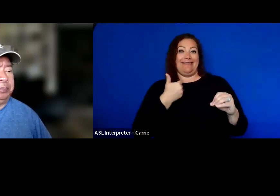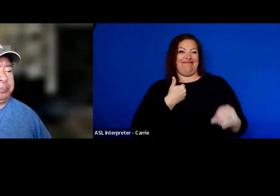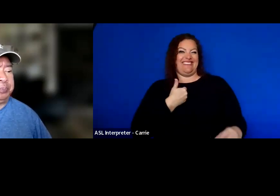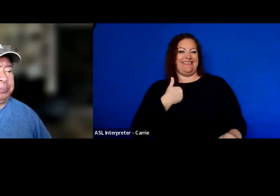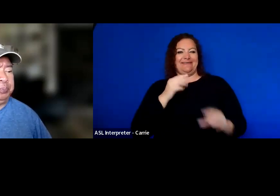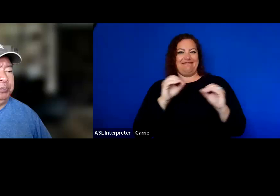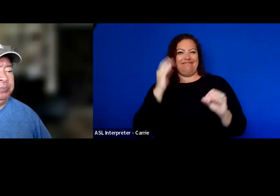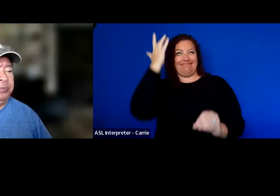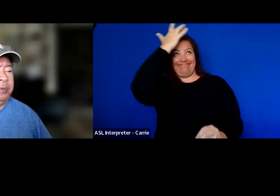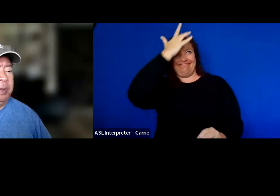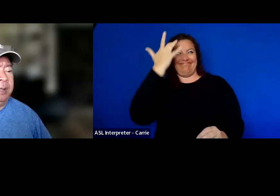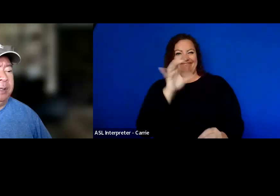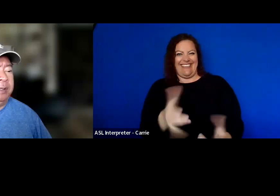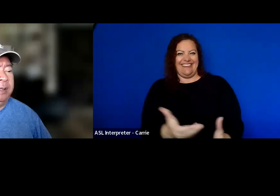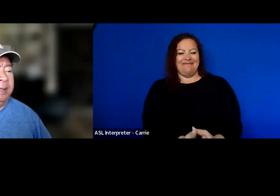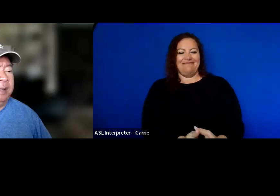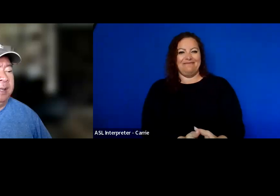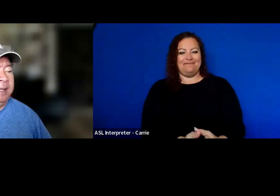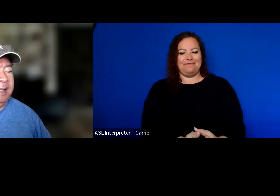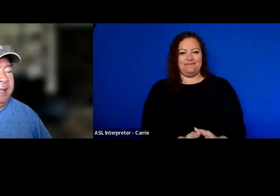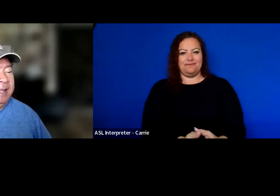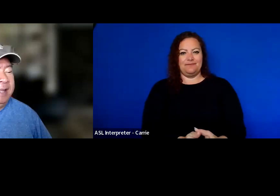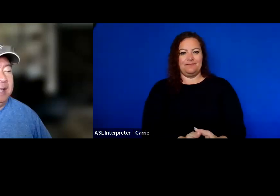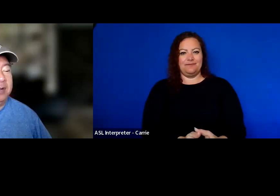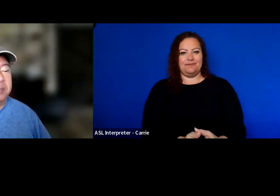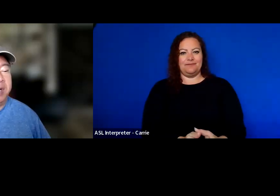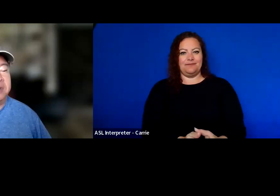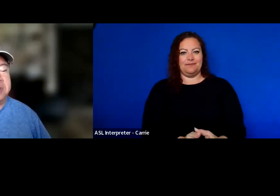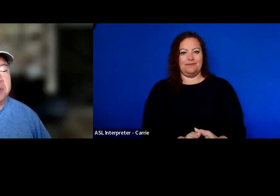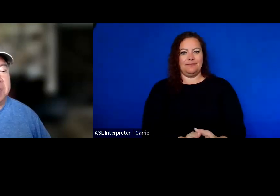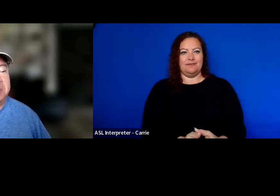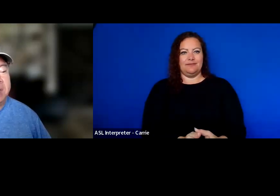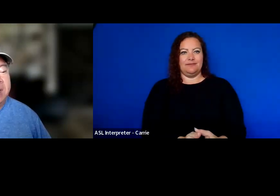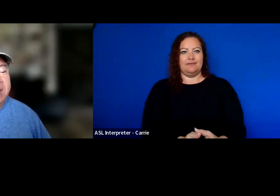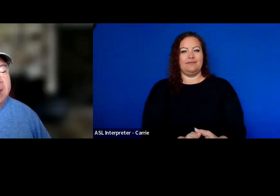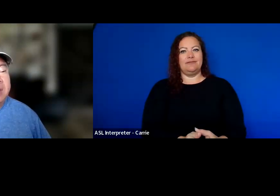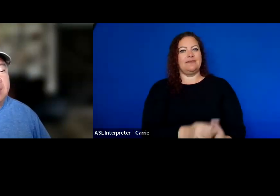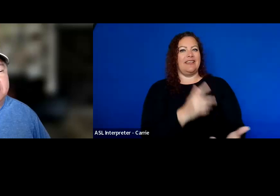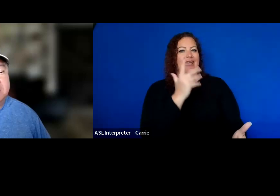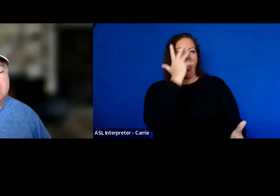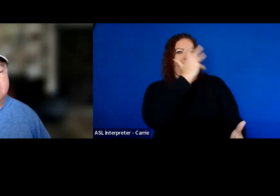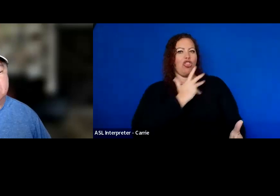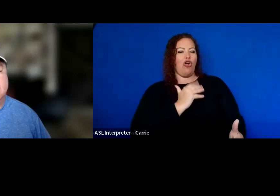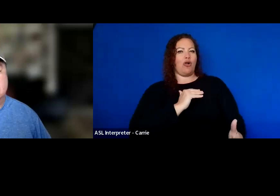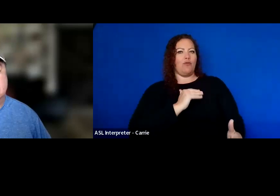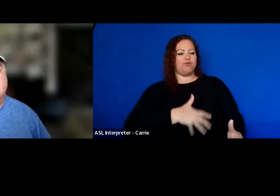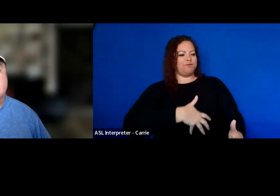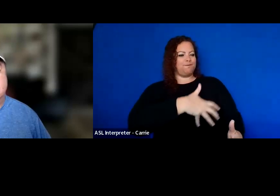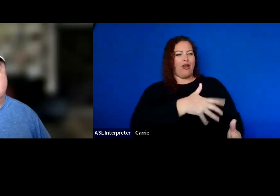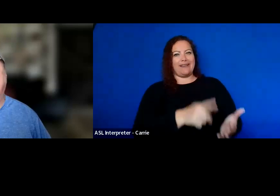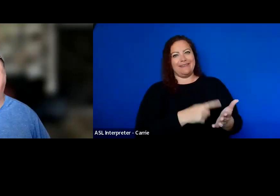All right. I look pregnant sometimes. Okay.